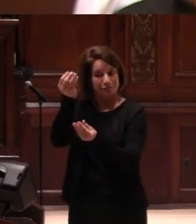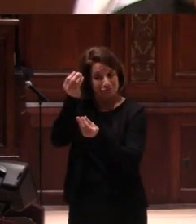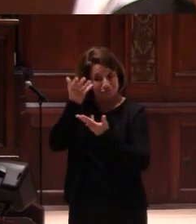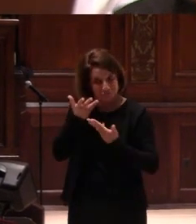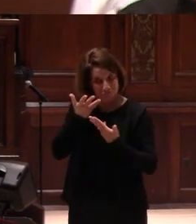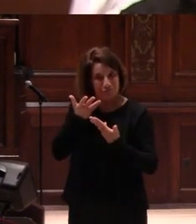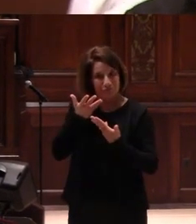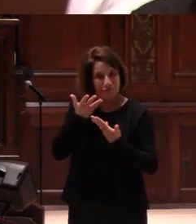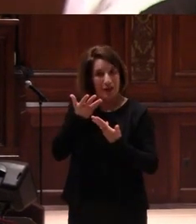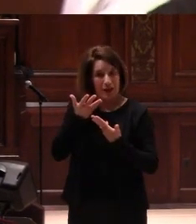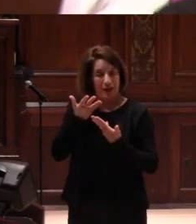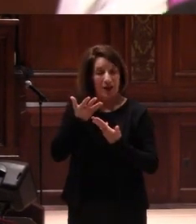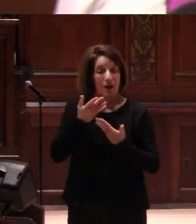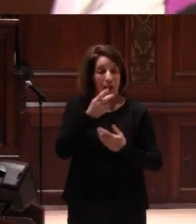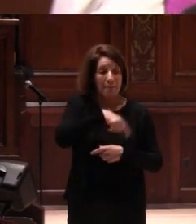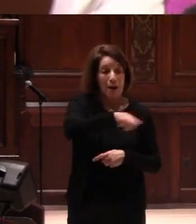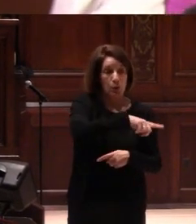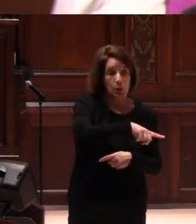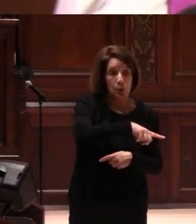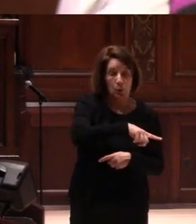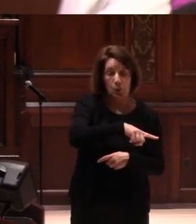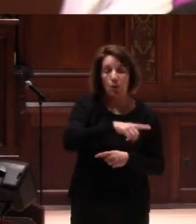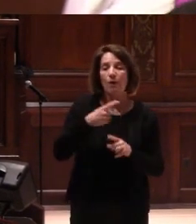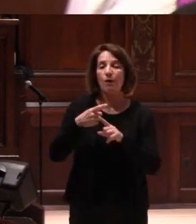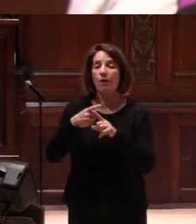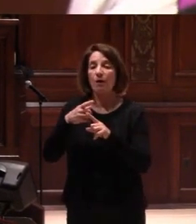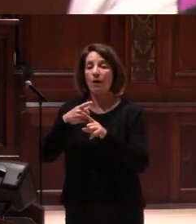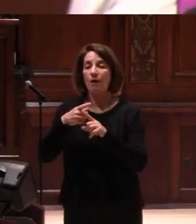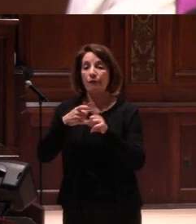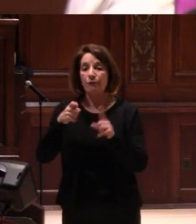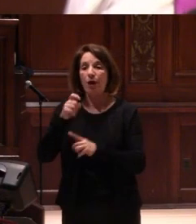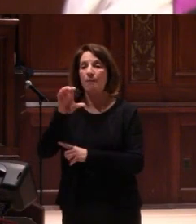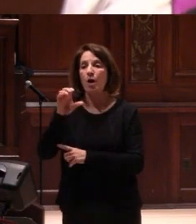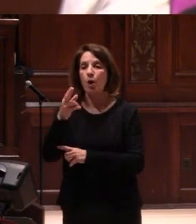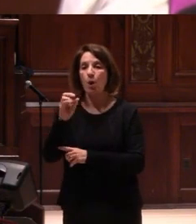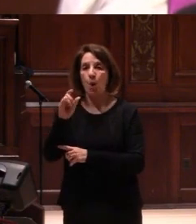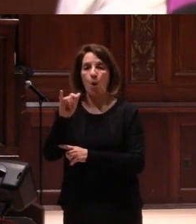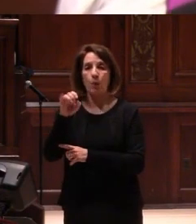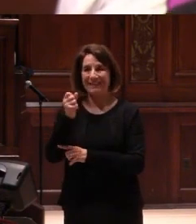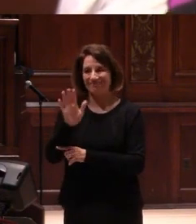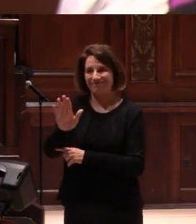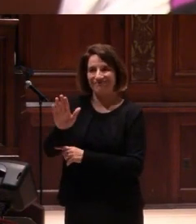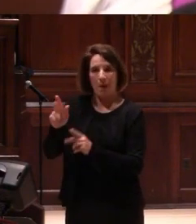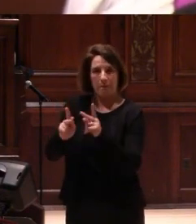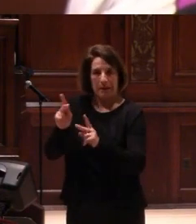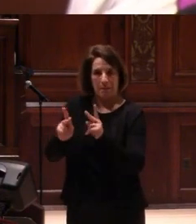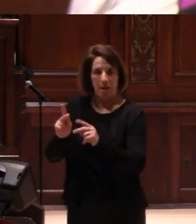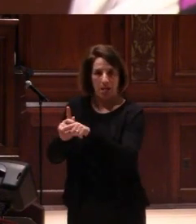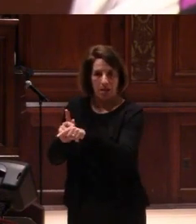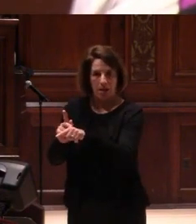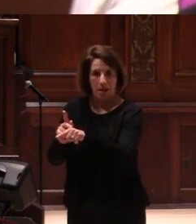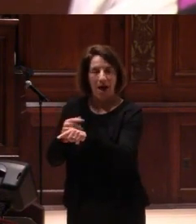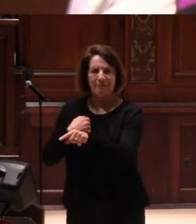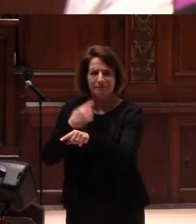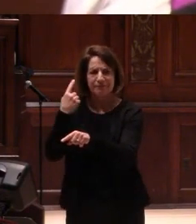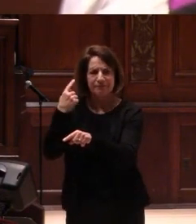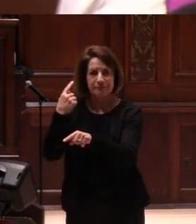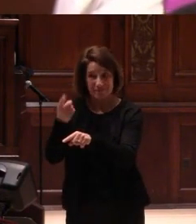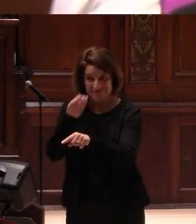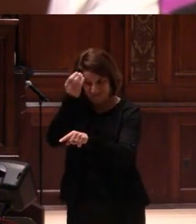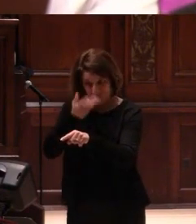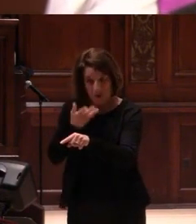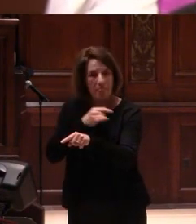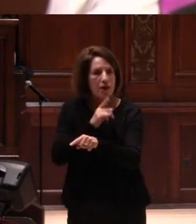you, my brothers and sisters, by Chloe's people, that there are rivalries among you.